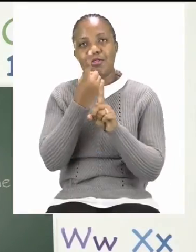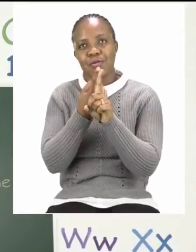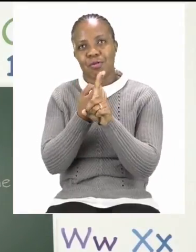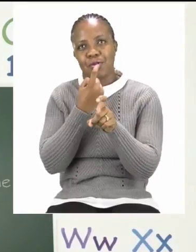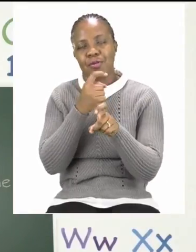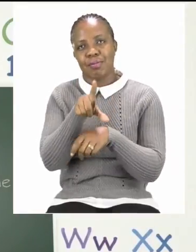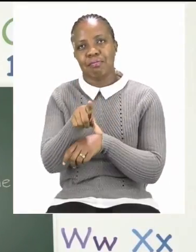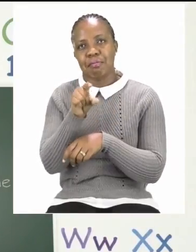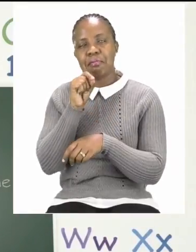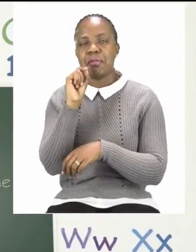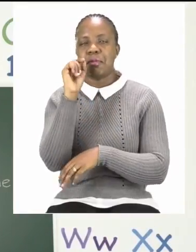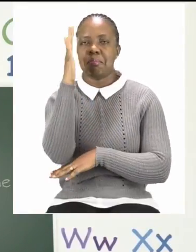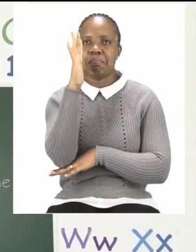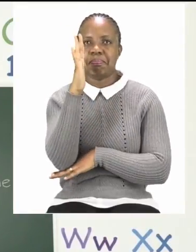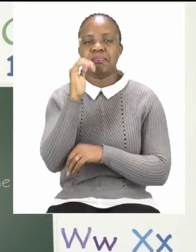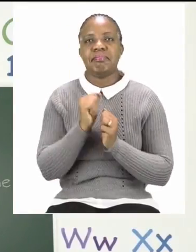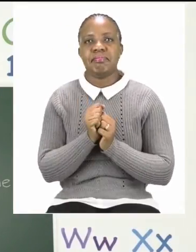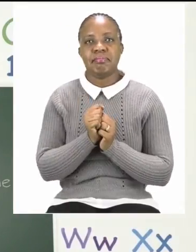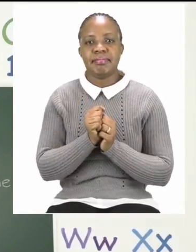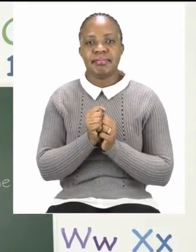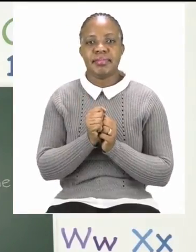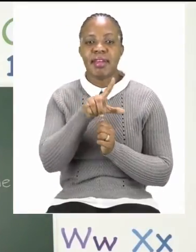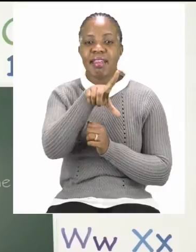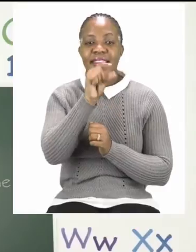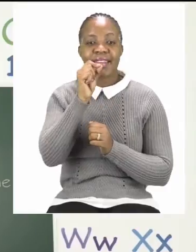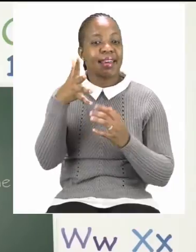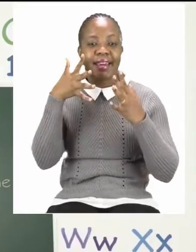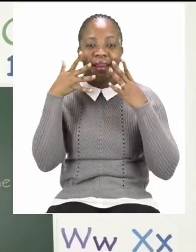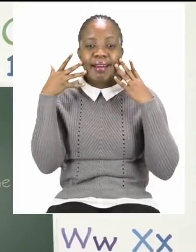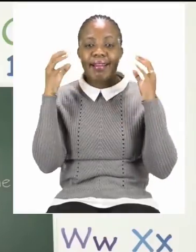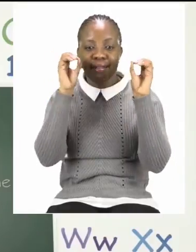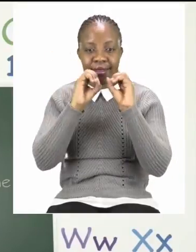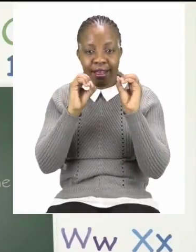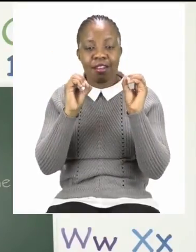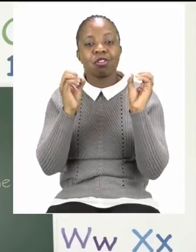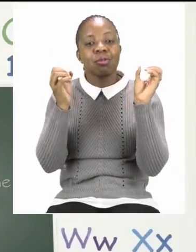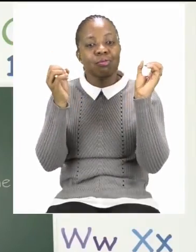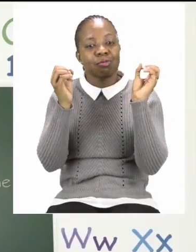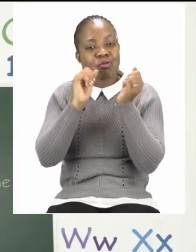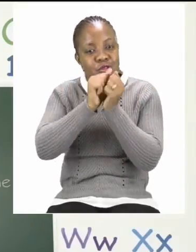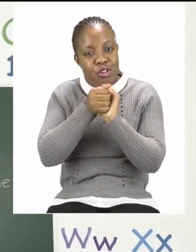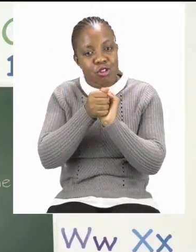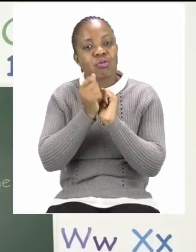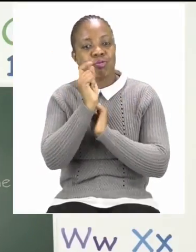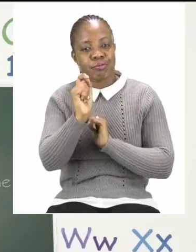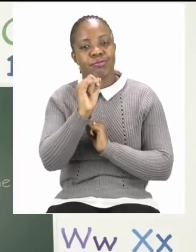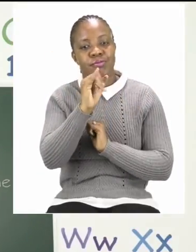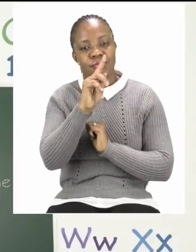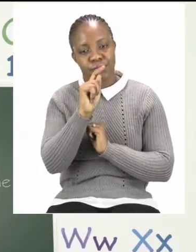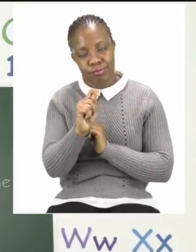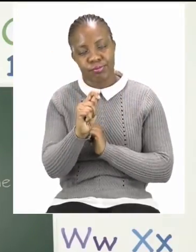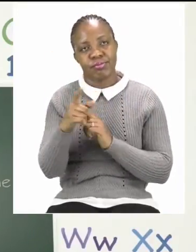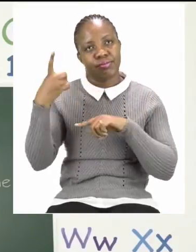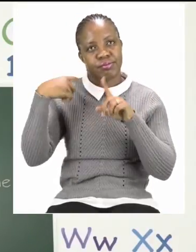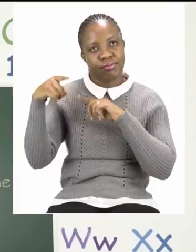from the tree. Let's repeat it again together. The